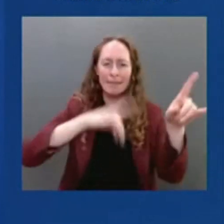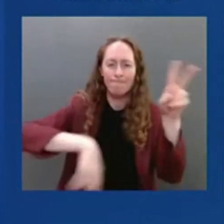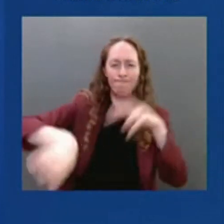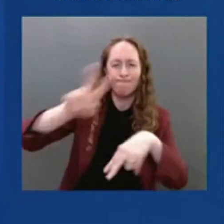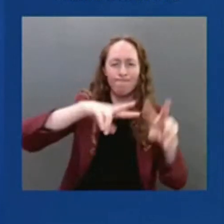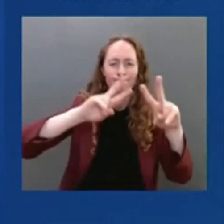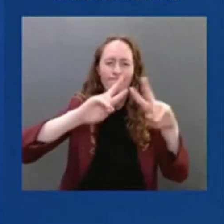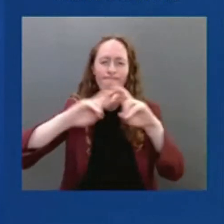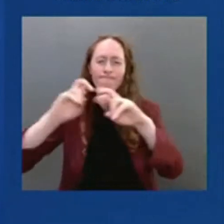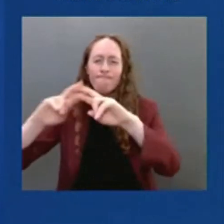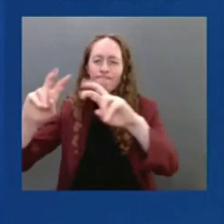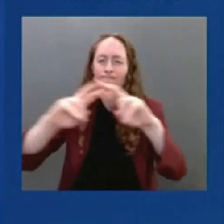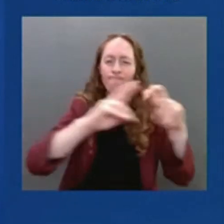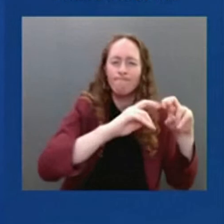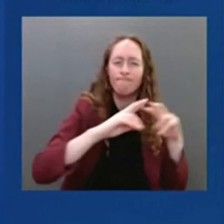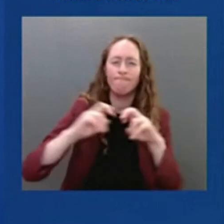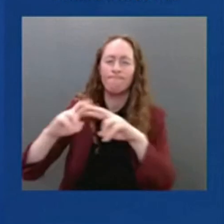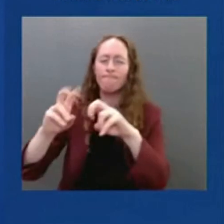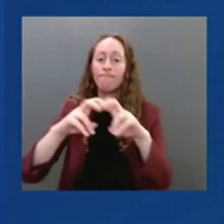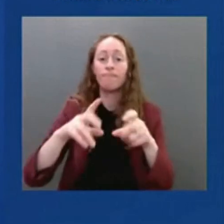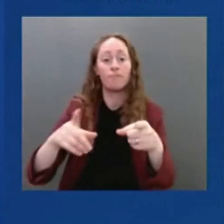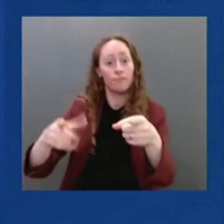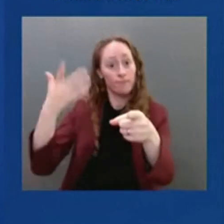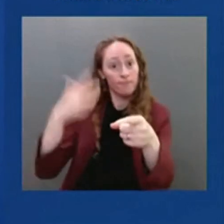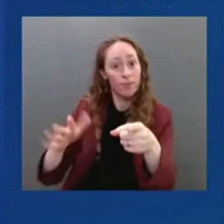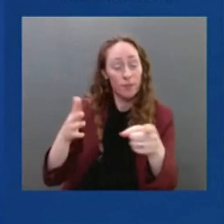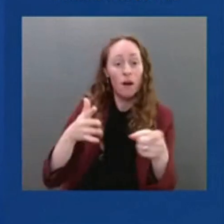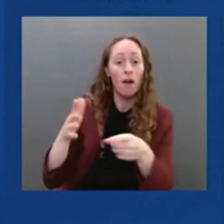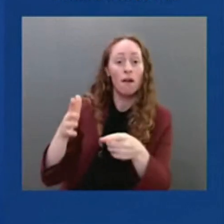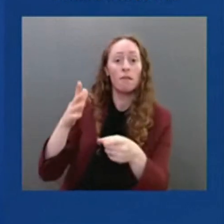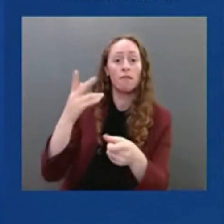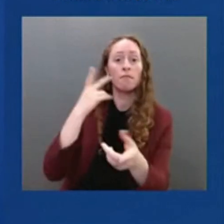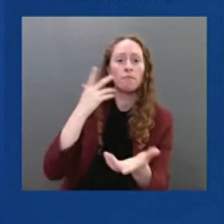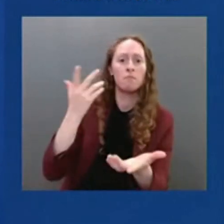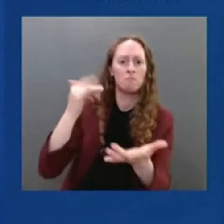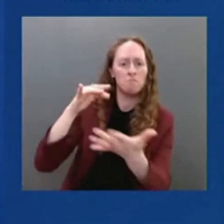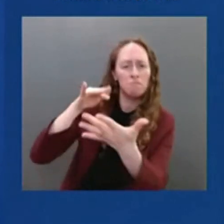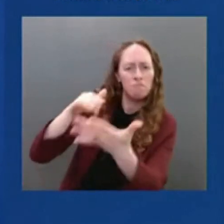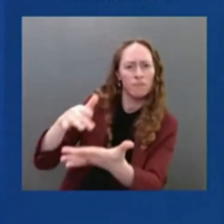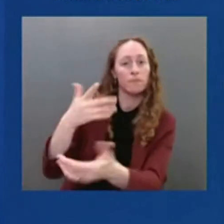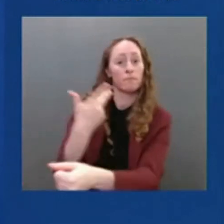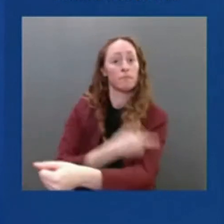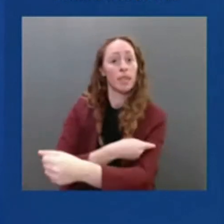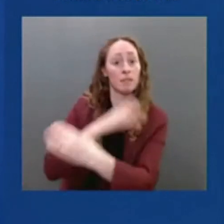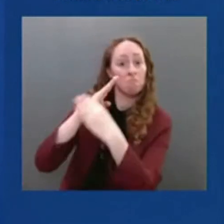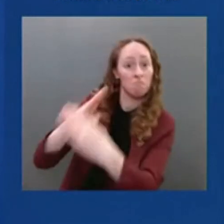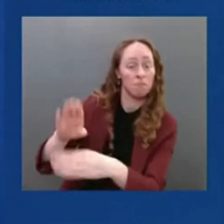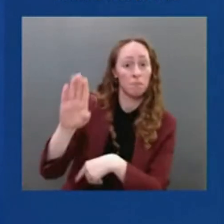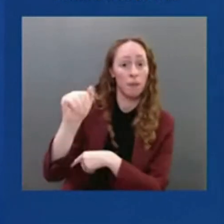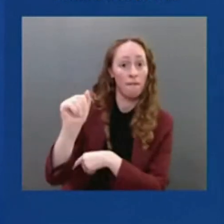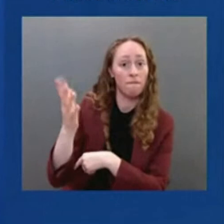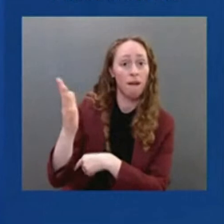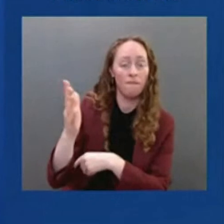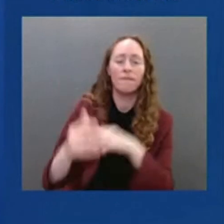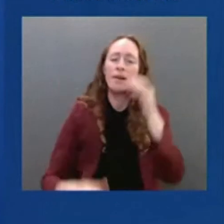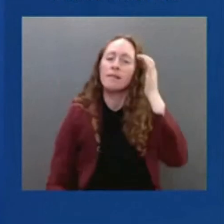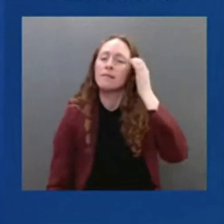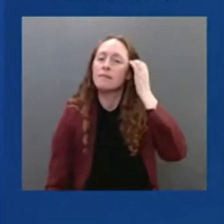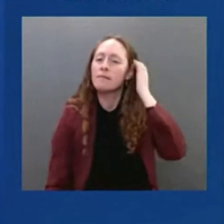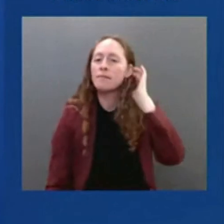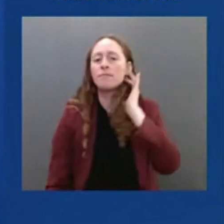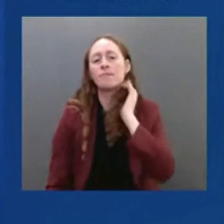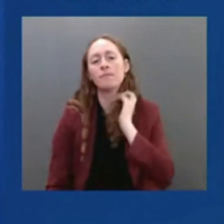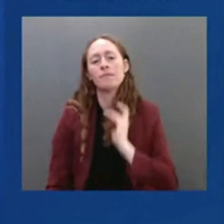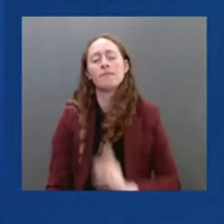vaccine effectiveness against severe disease and death remains high for other Omicron